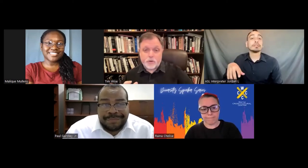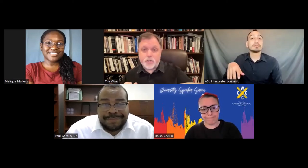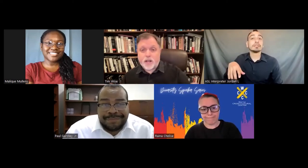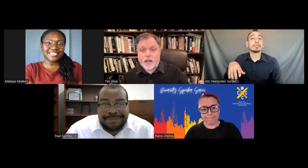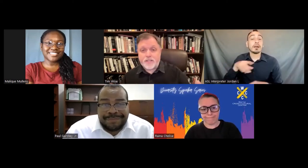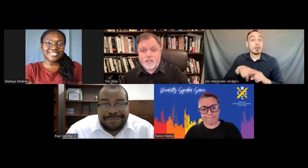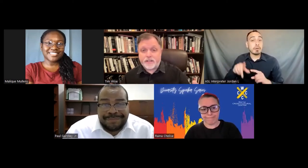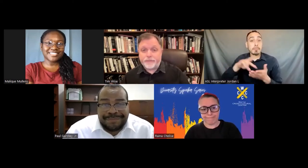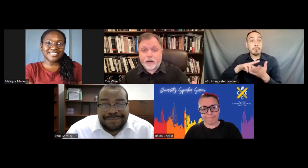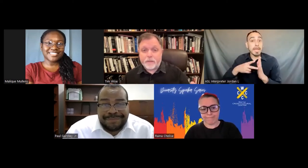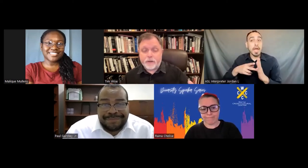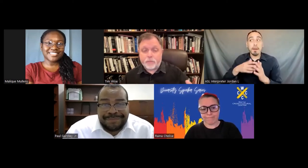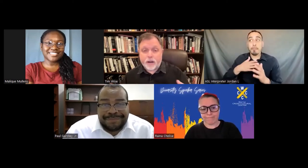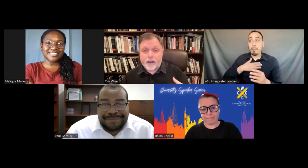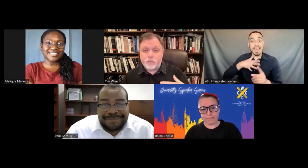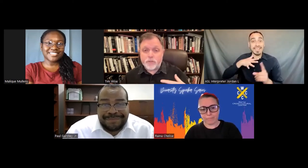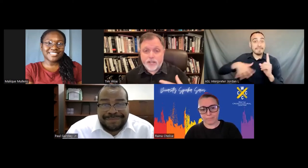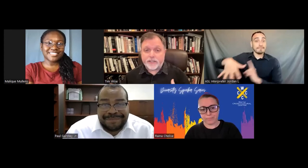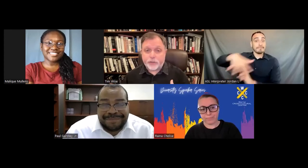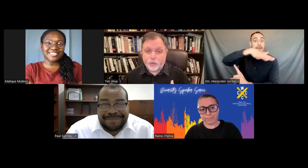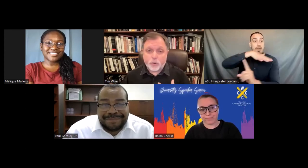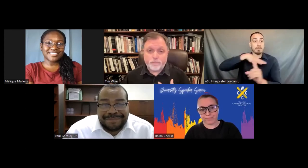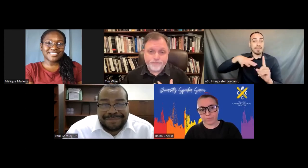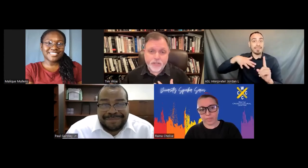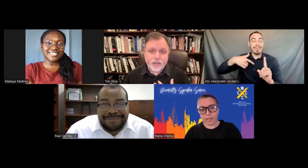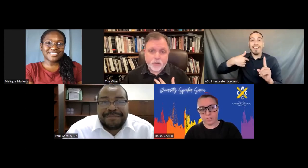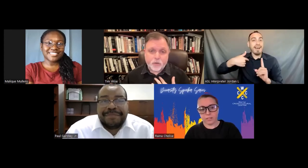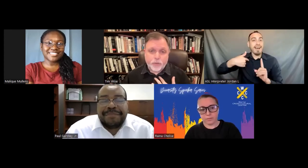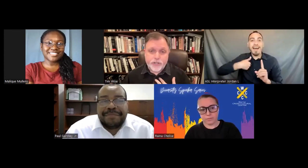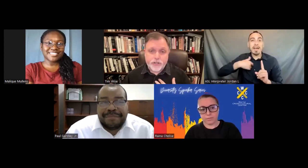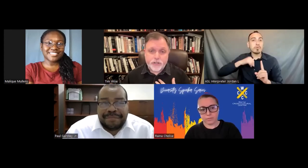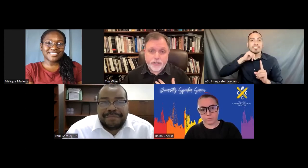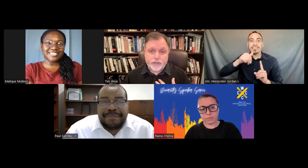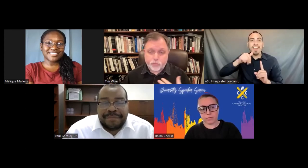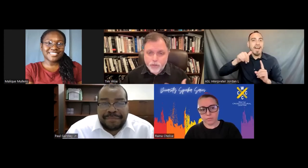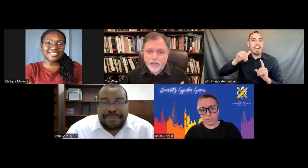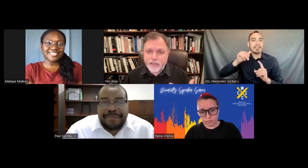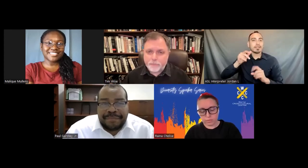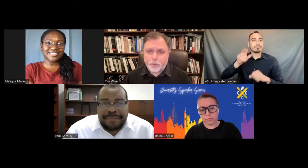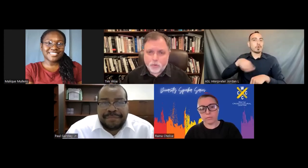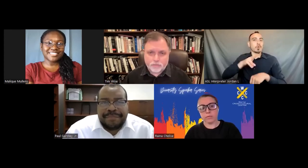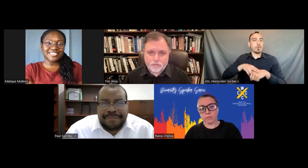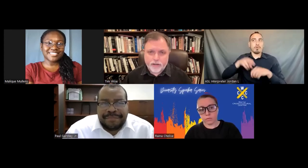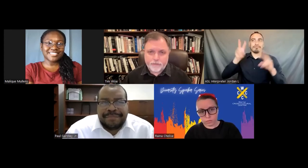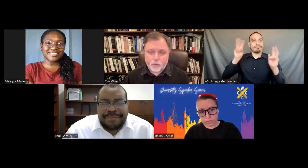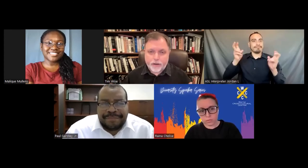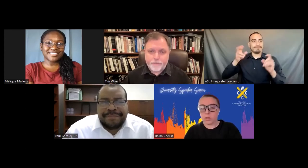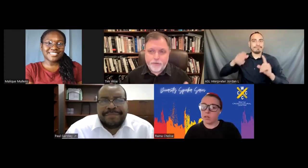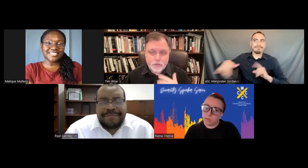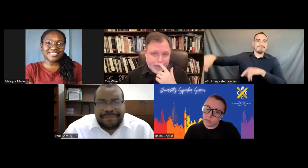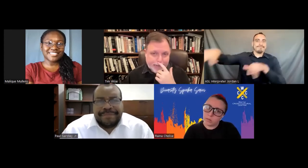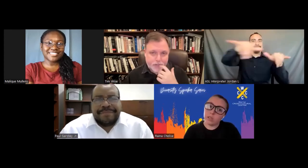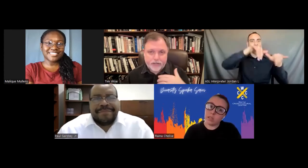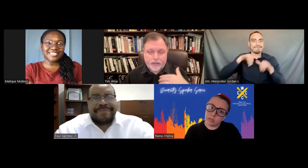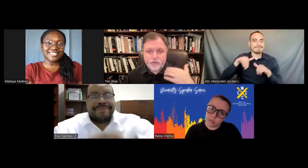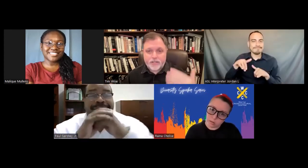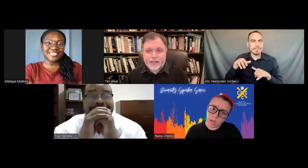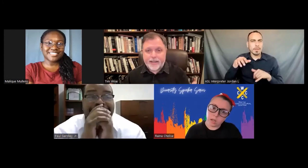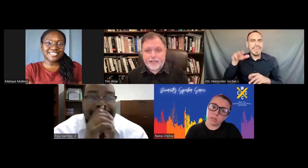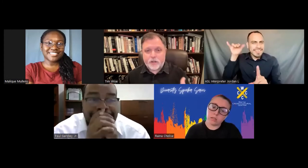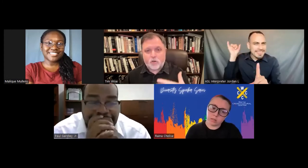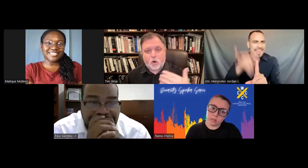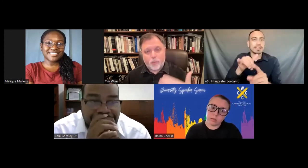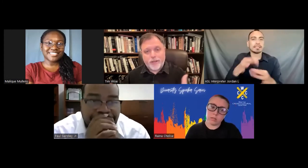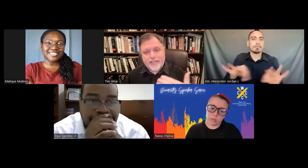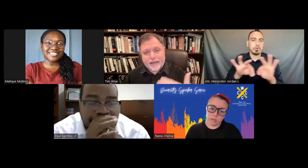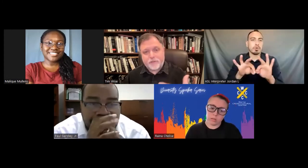was socialized in an environment where I was not the norm, which is really important, right? For white folks to actually understand